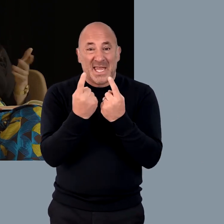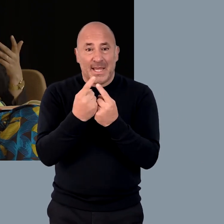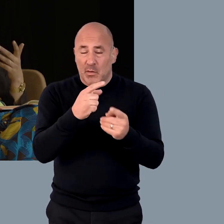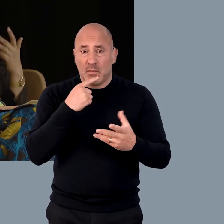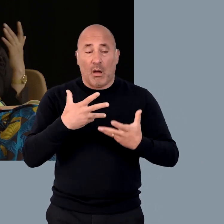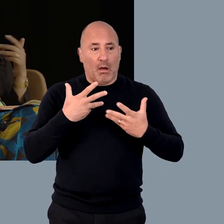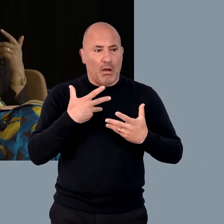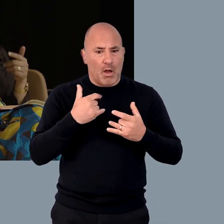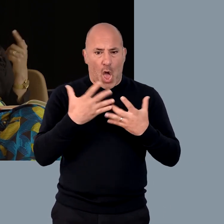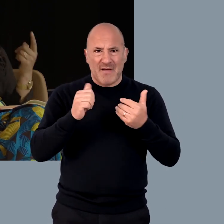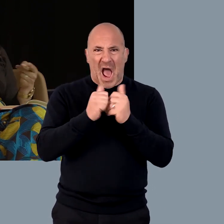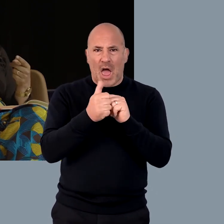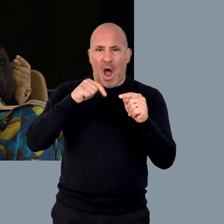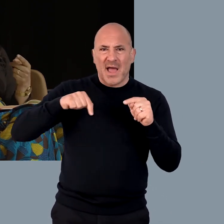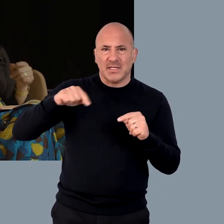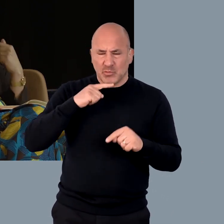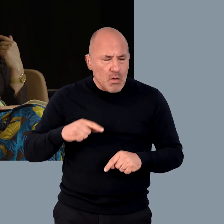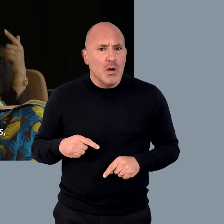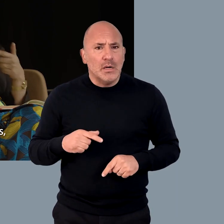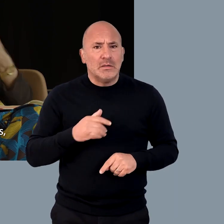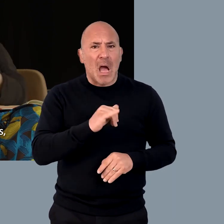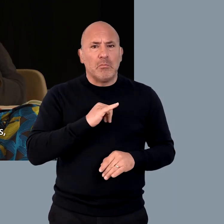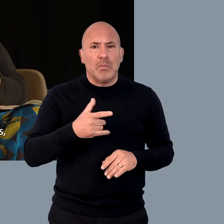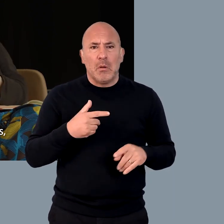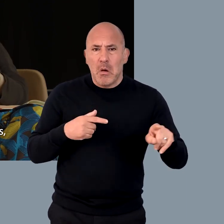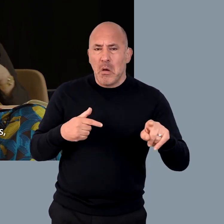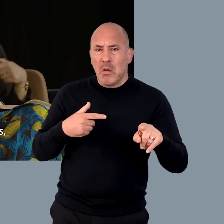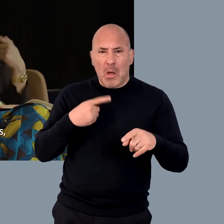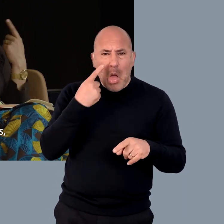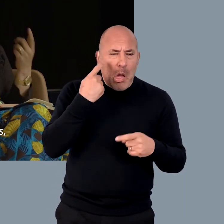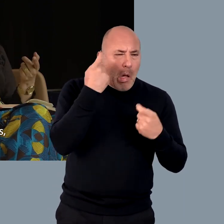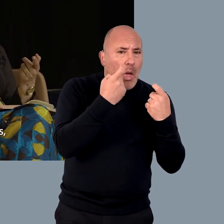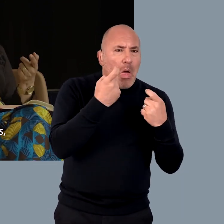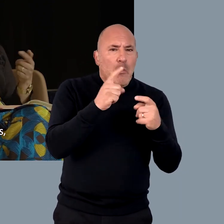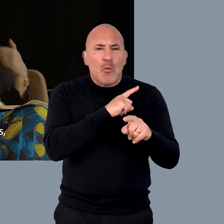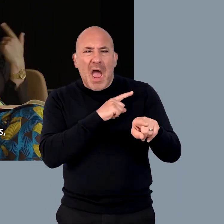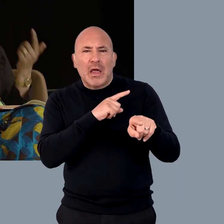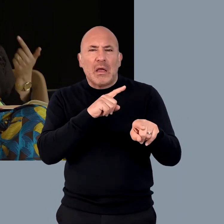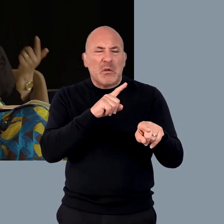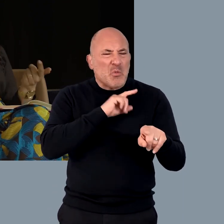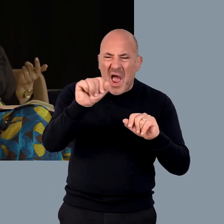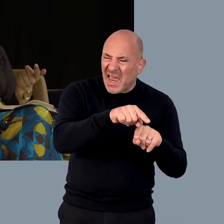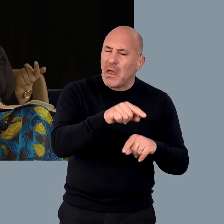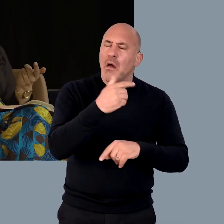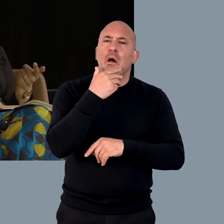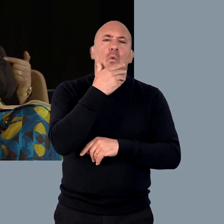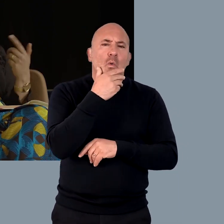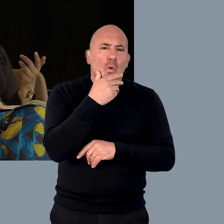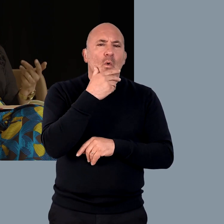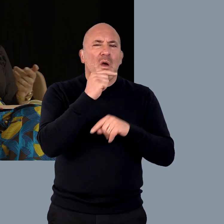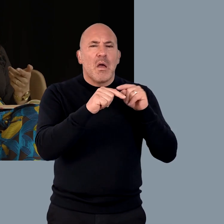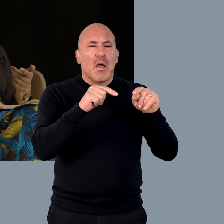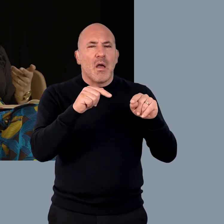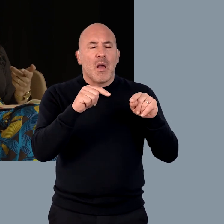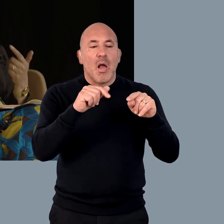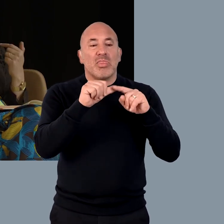things, and you'll be surprised at how many allies you find once you start having those conversations, once you start being curious and questioning why things are done the